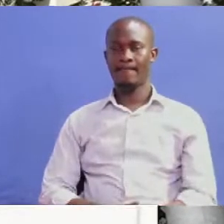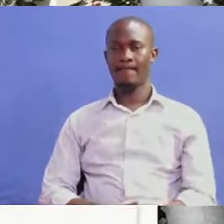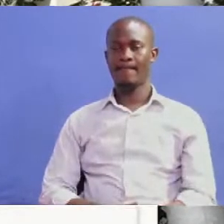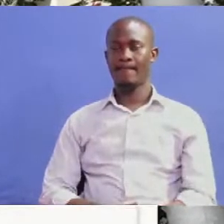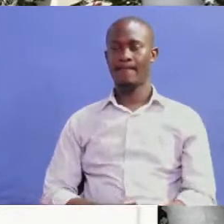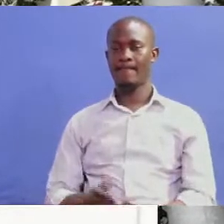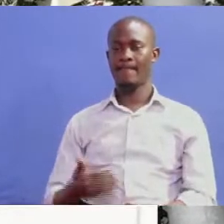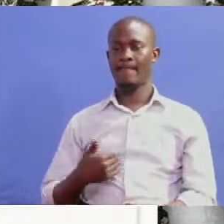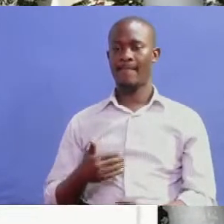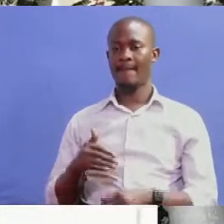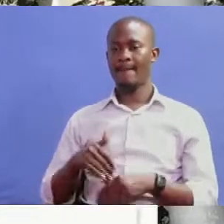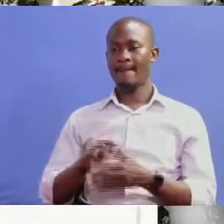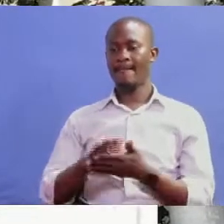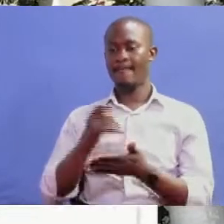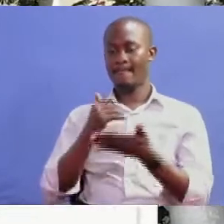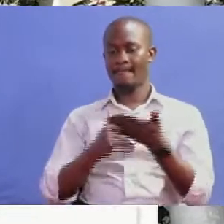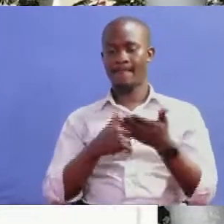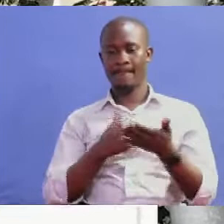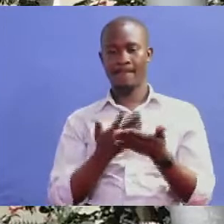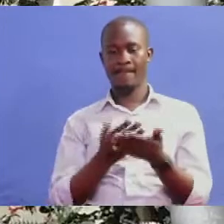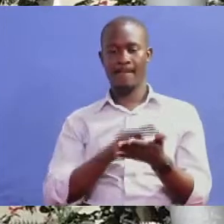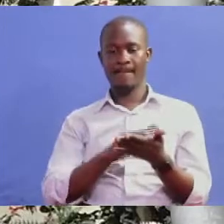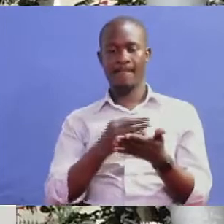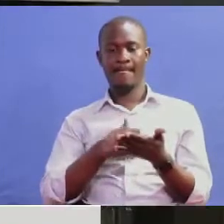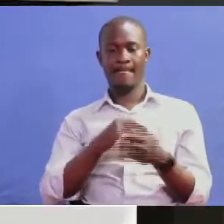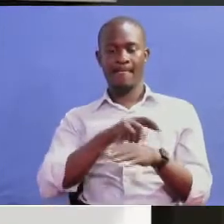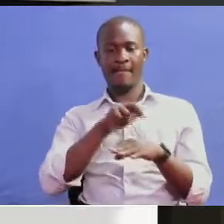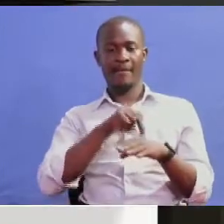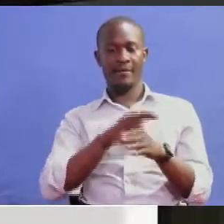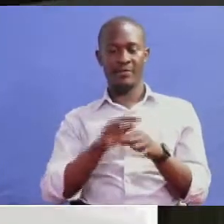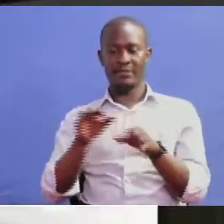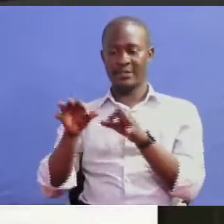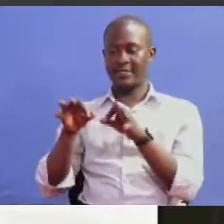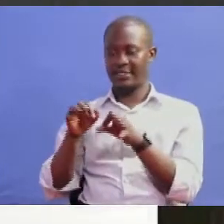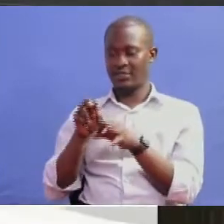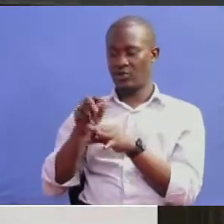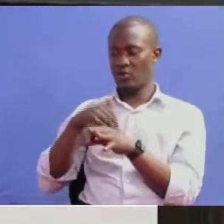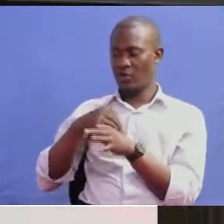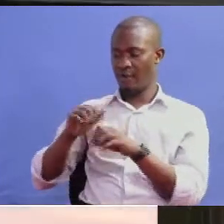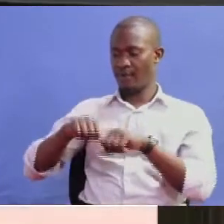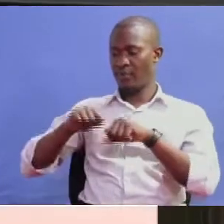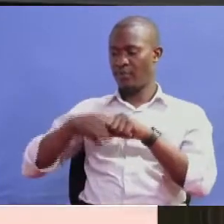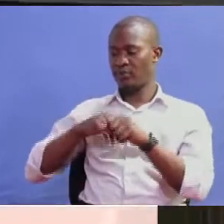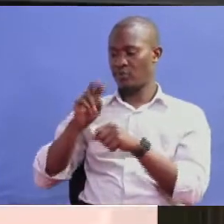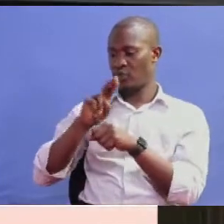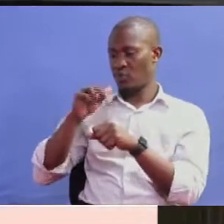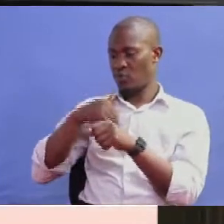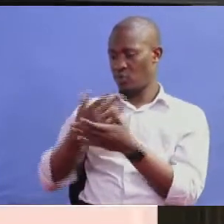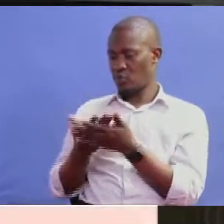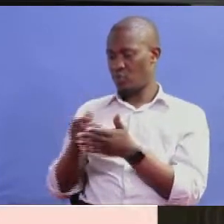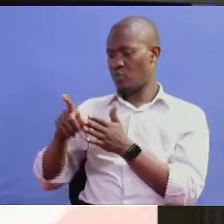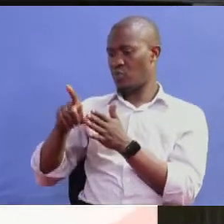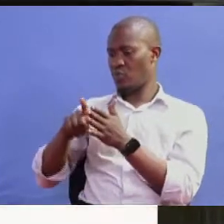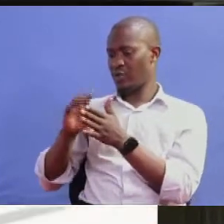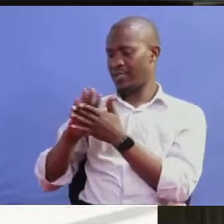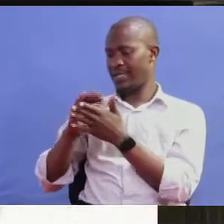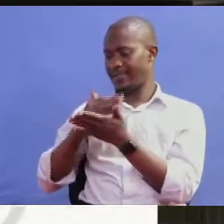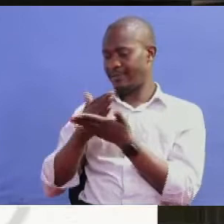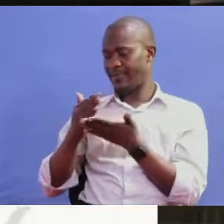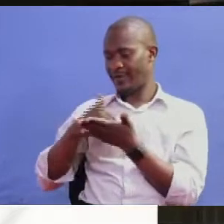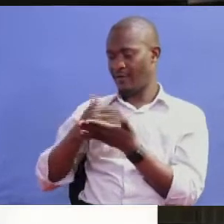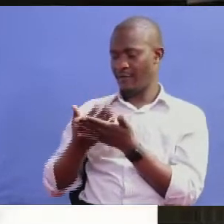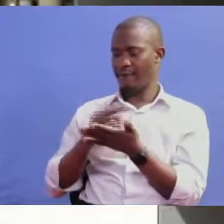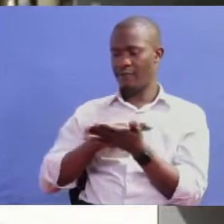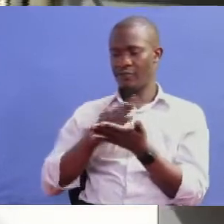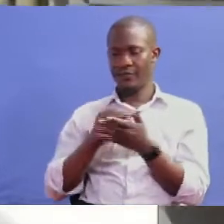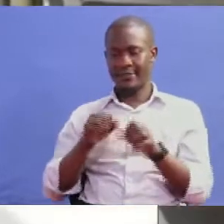Following the reduction in net domestic financing, the National Treasury is looking into the possibility of using syndicated loans as part of its